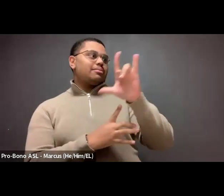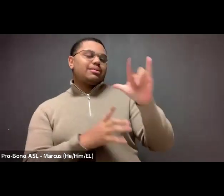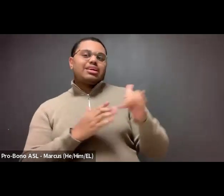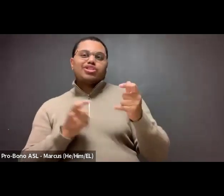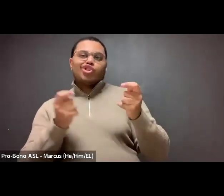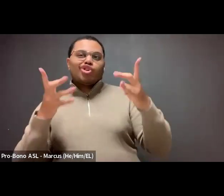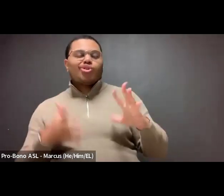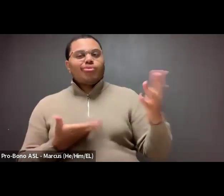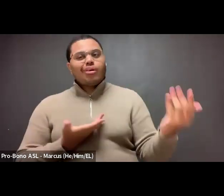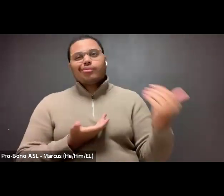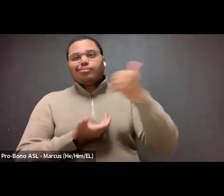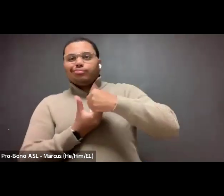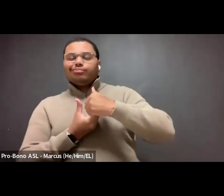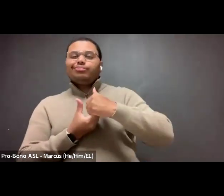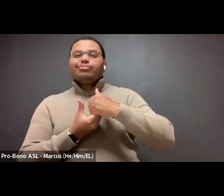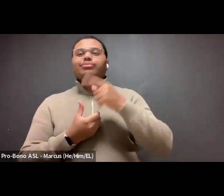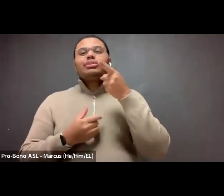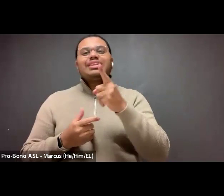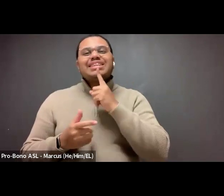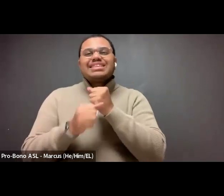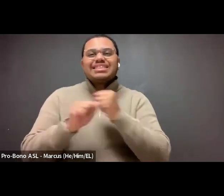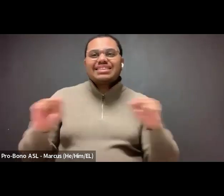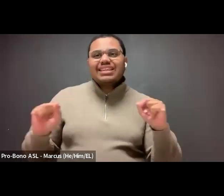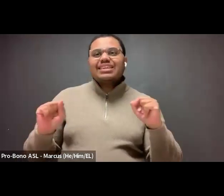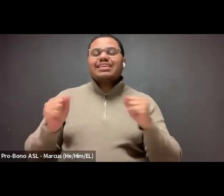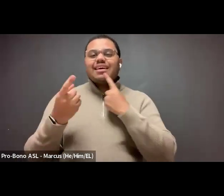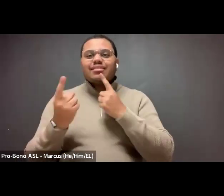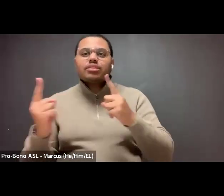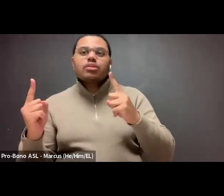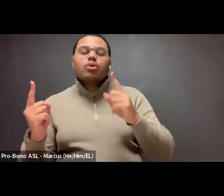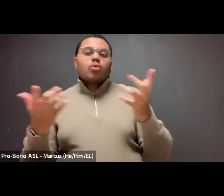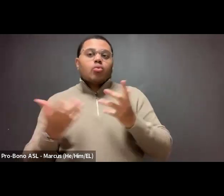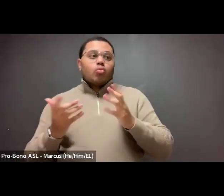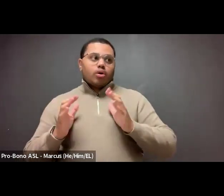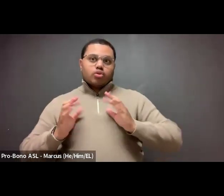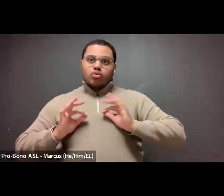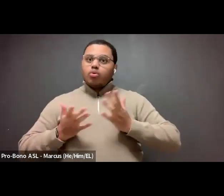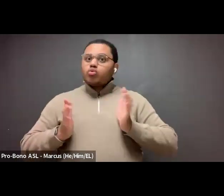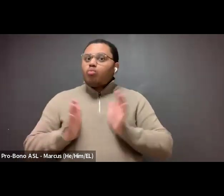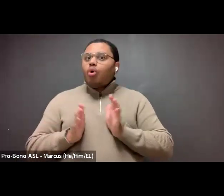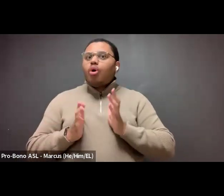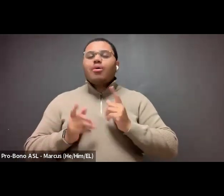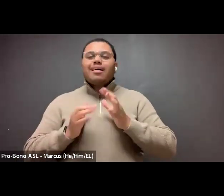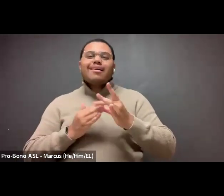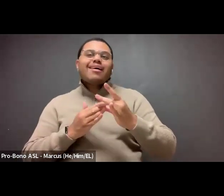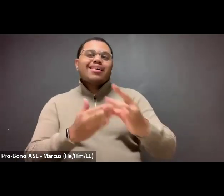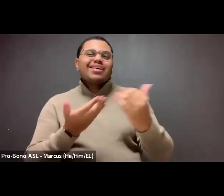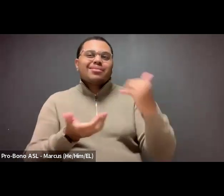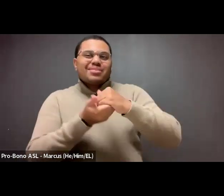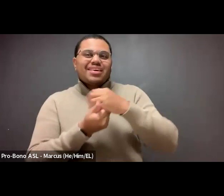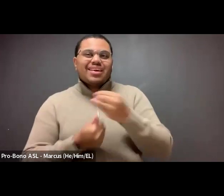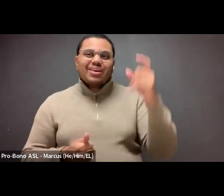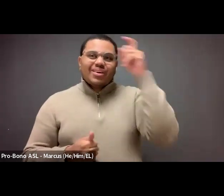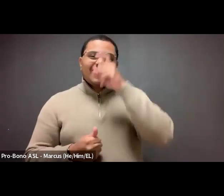safety, storytelling, and advocacy. Let what is small within us guide us to collaboration and wisdom.